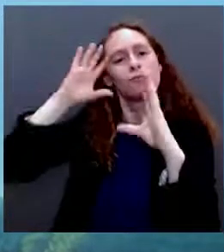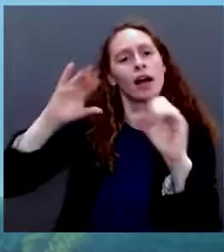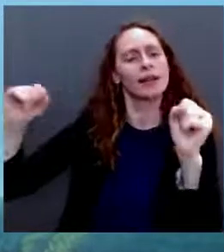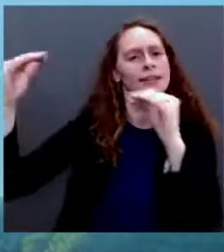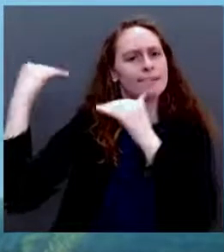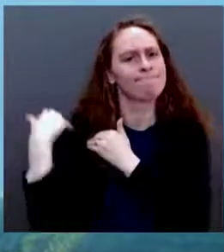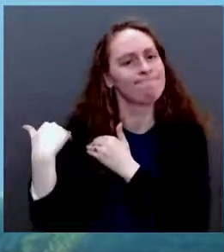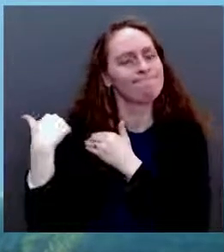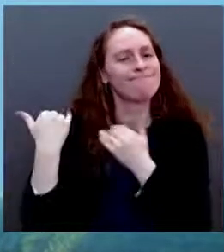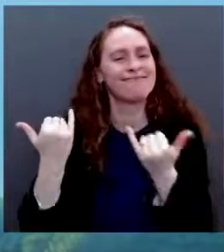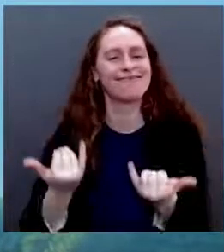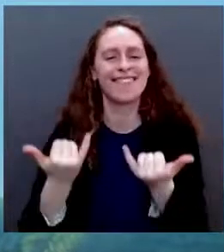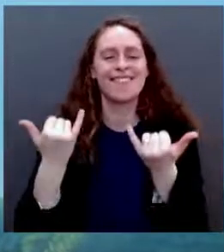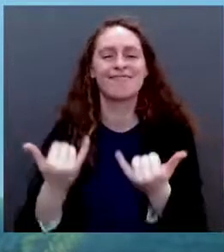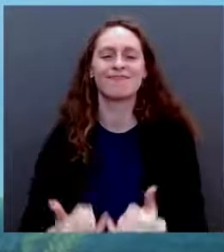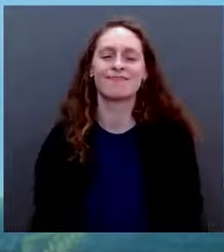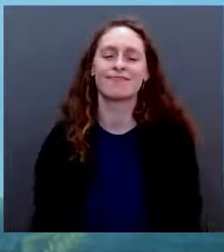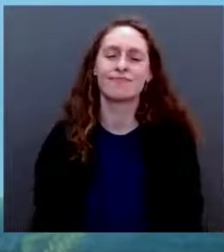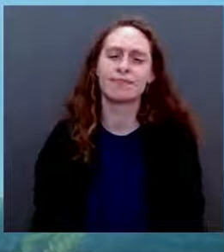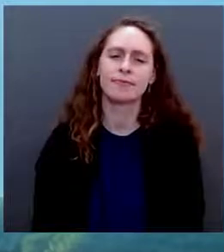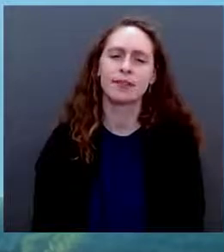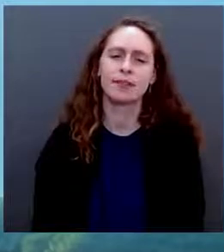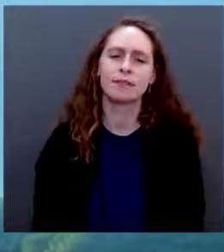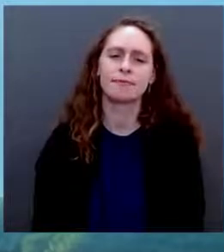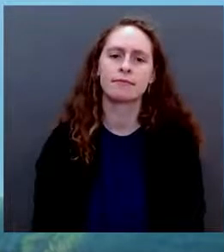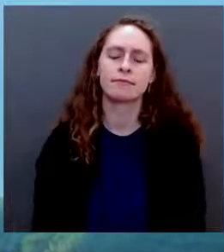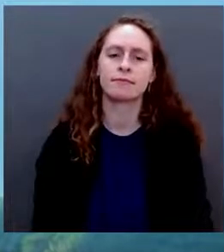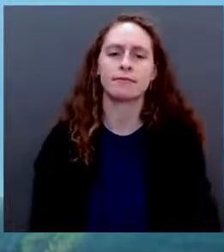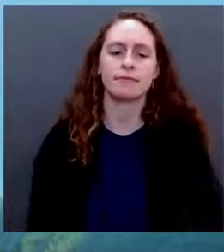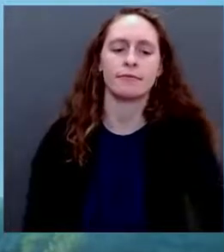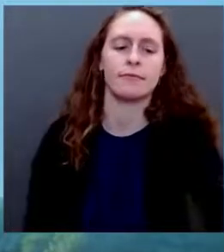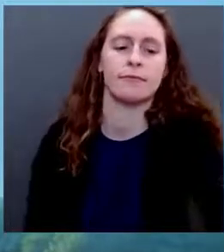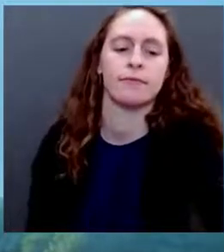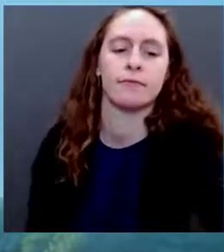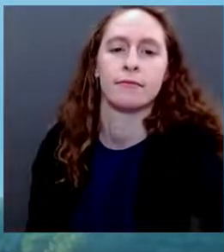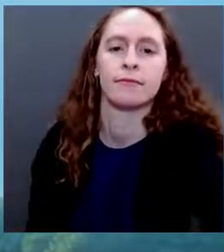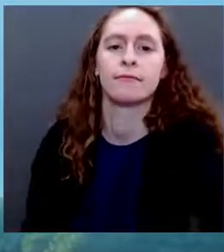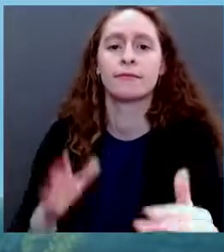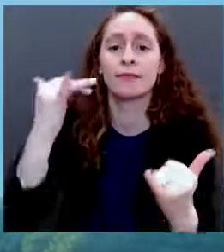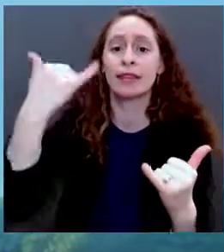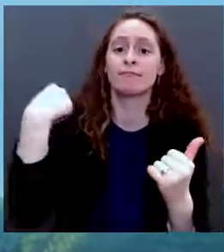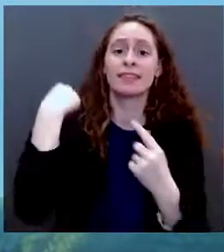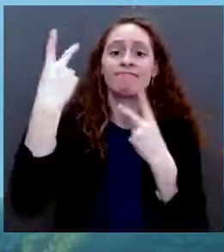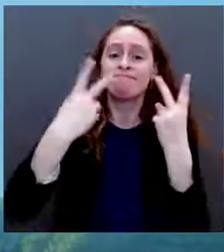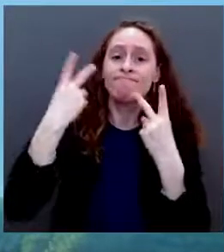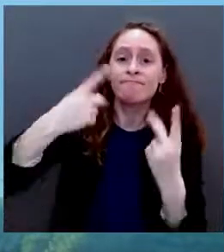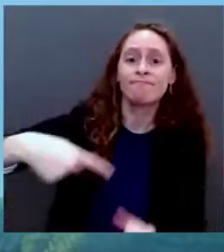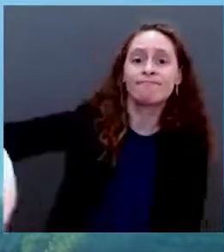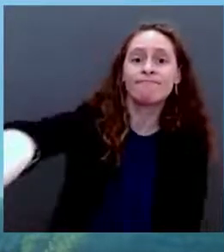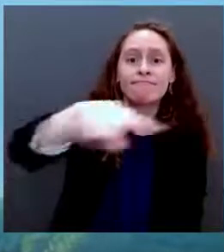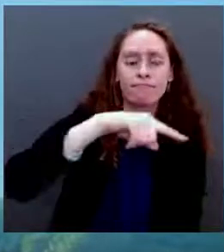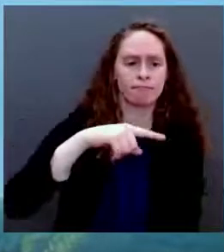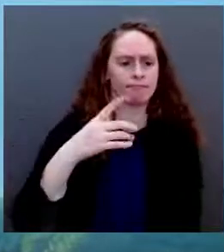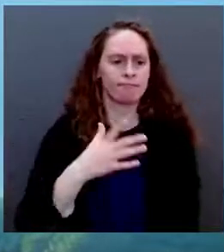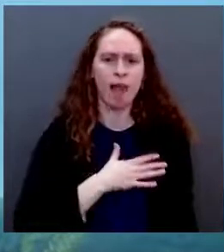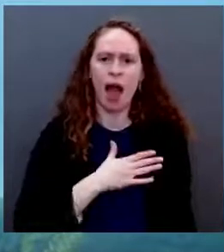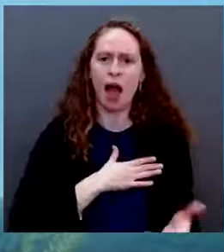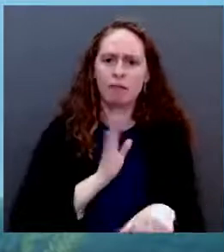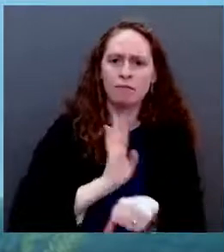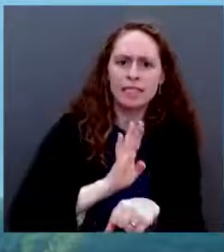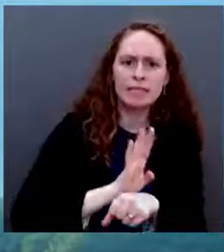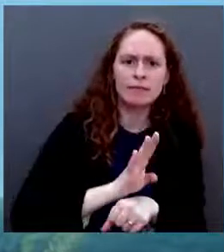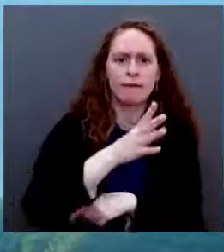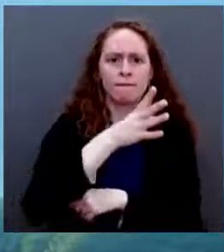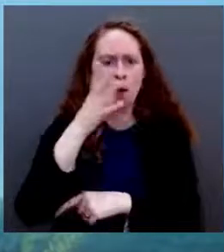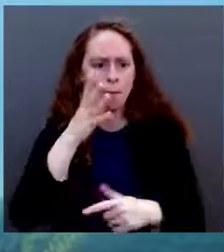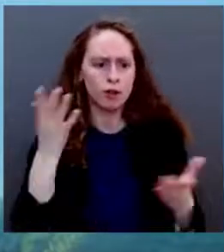as a farmer and rancher and my membership here in Oklahoma and the American farmers and